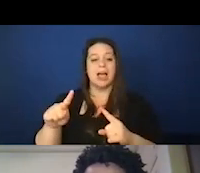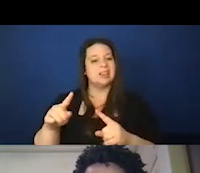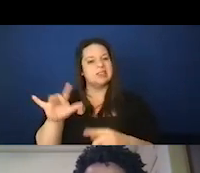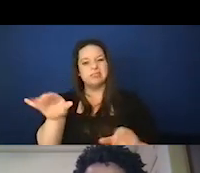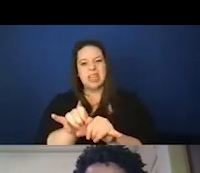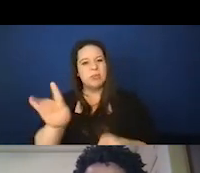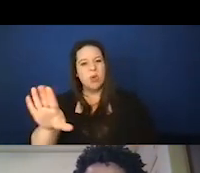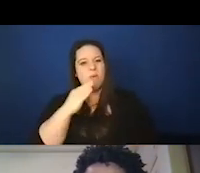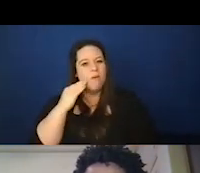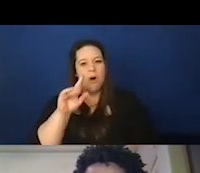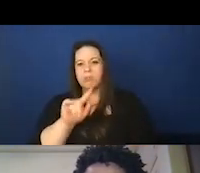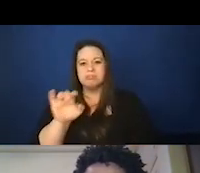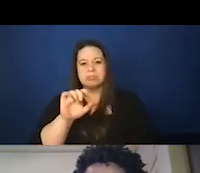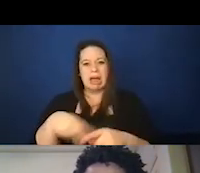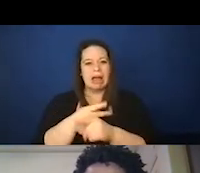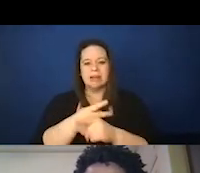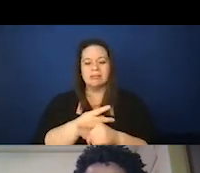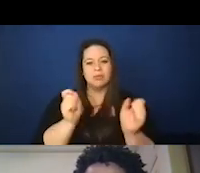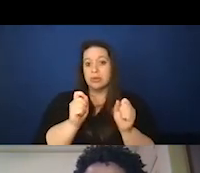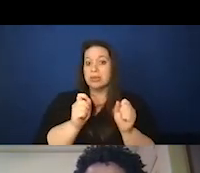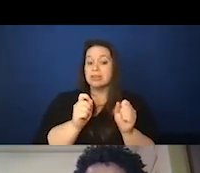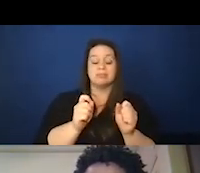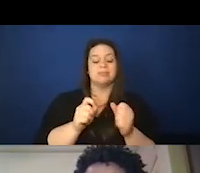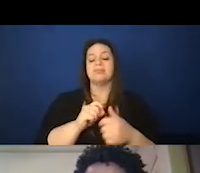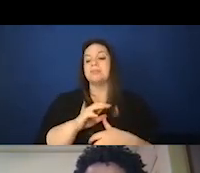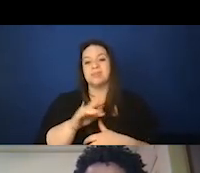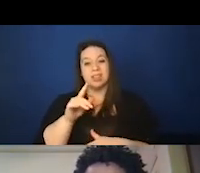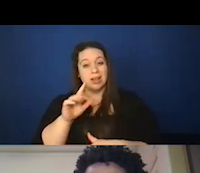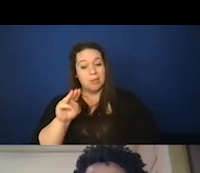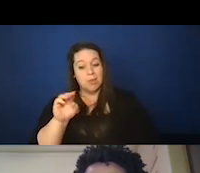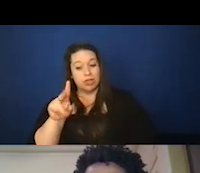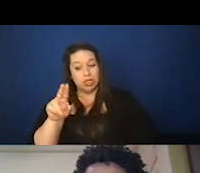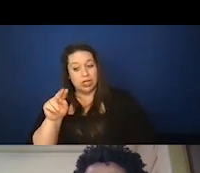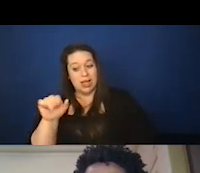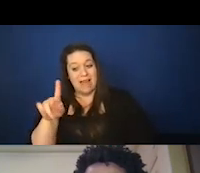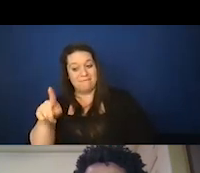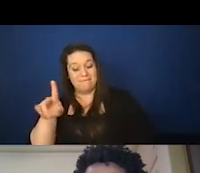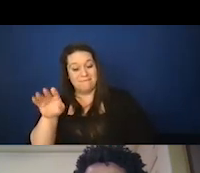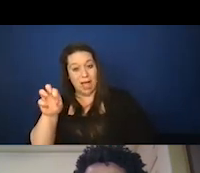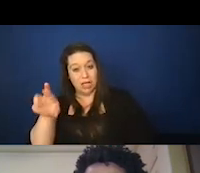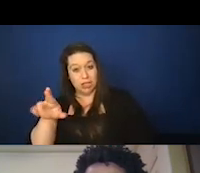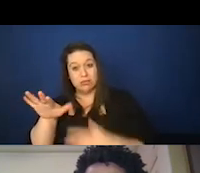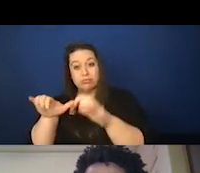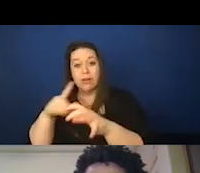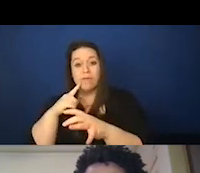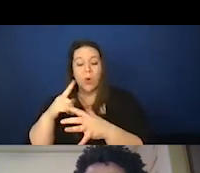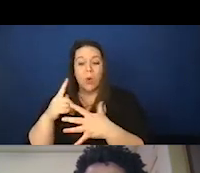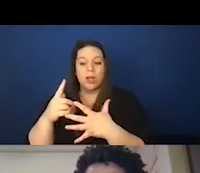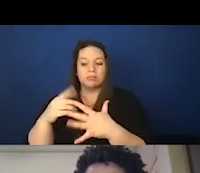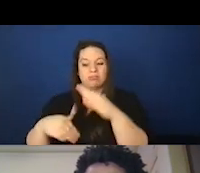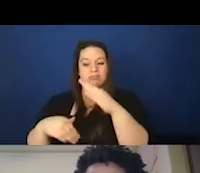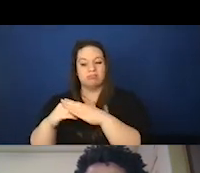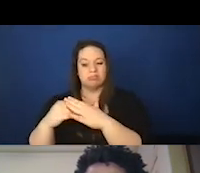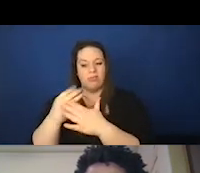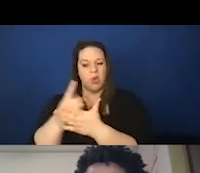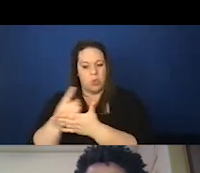can last in a refrigerator months, whereas Moderna and Pfizer, you can only keep it frozen for about a few